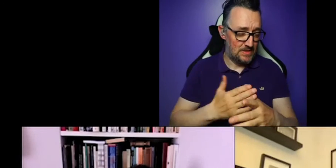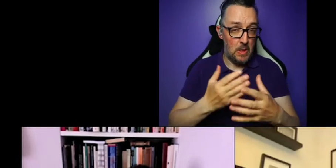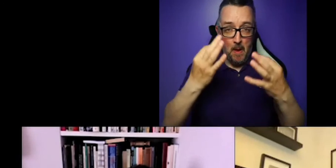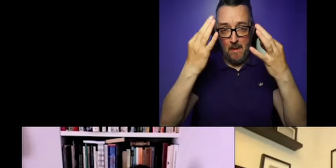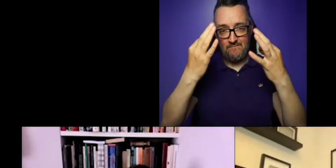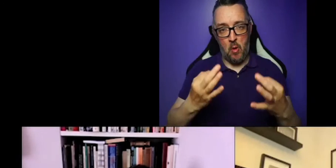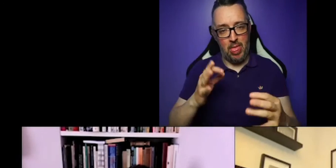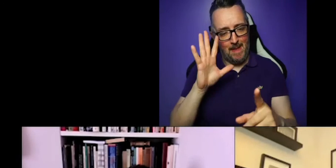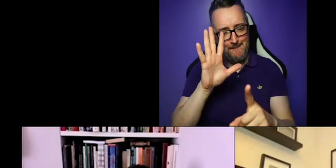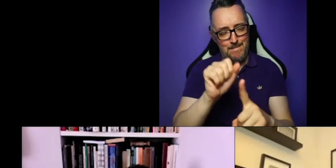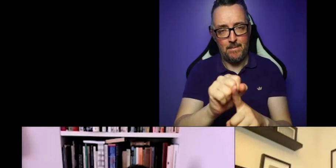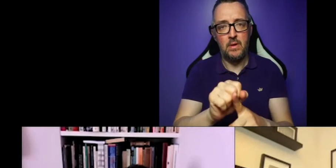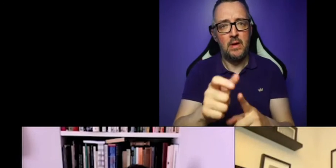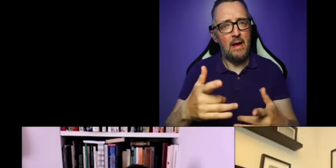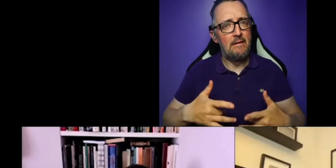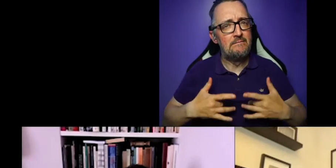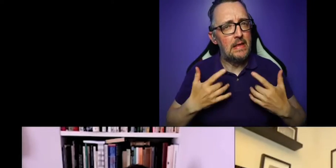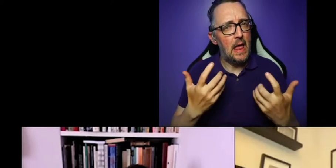you feel.